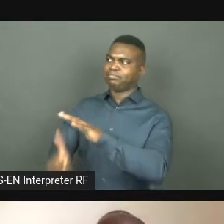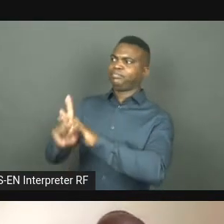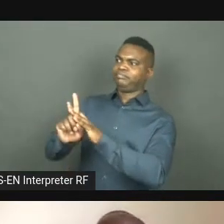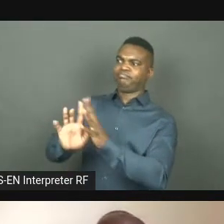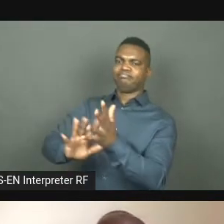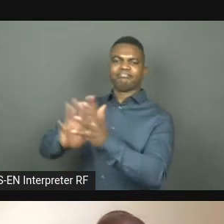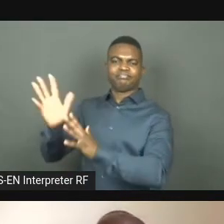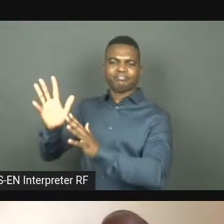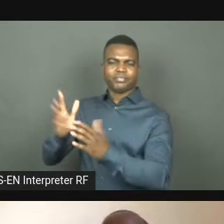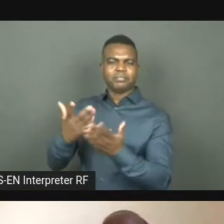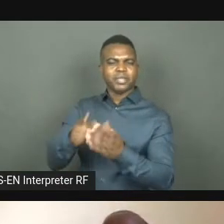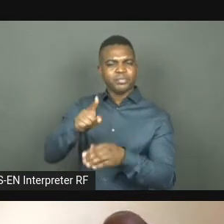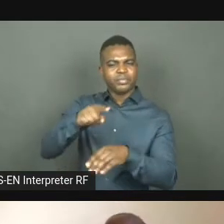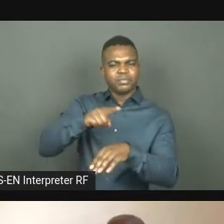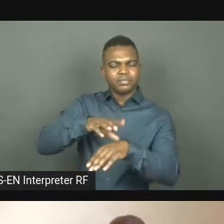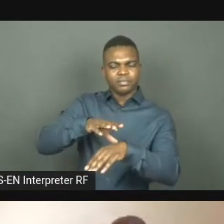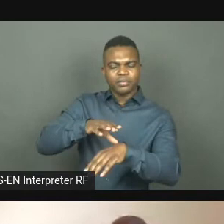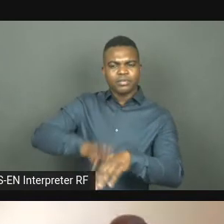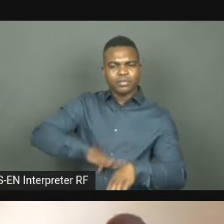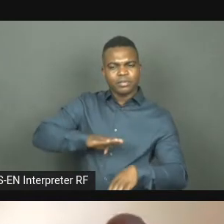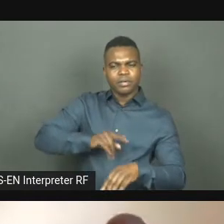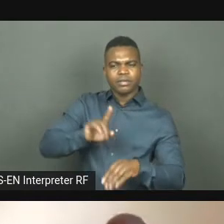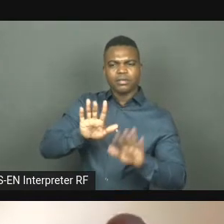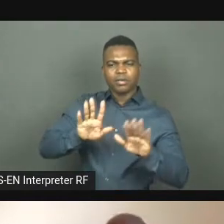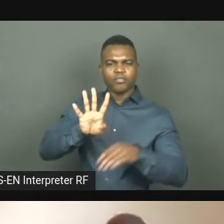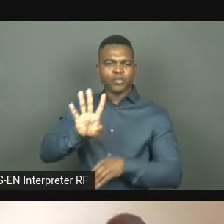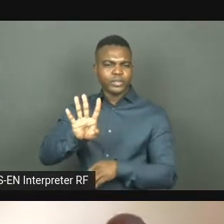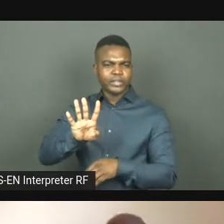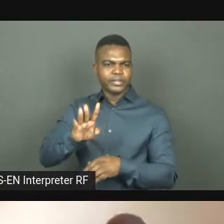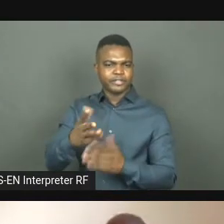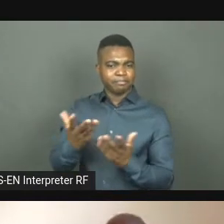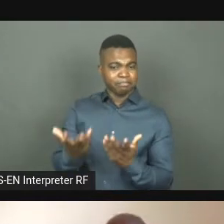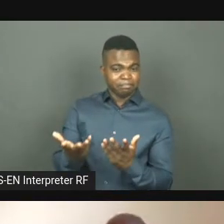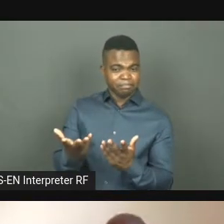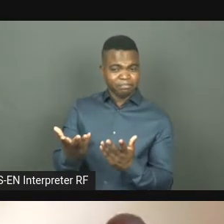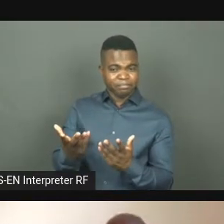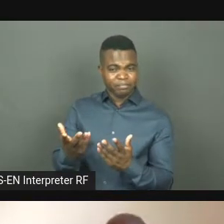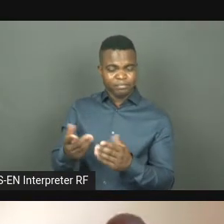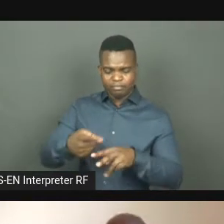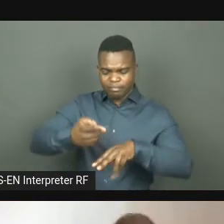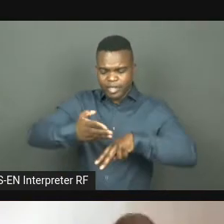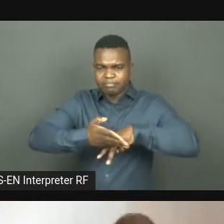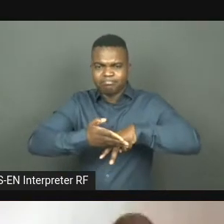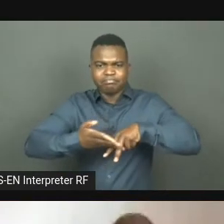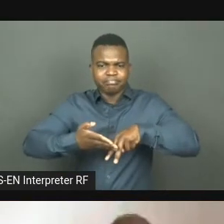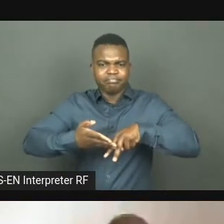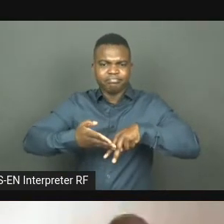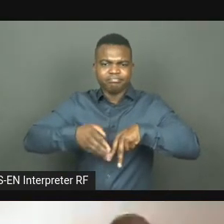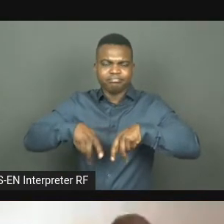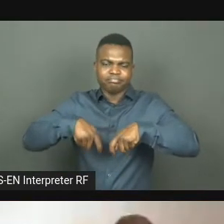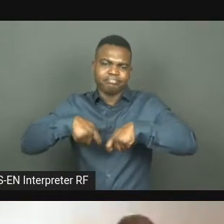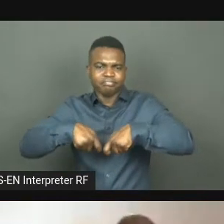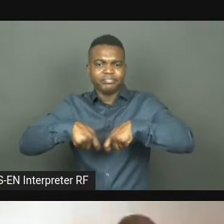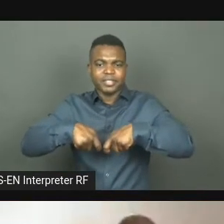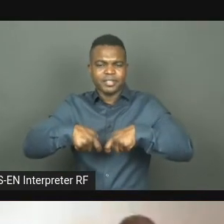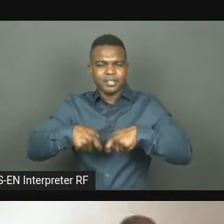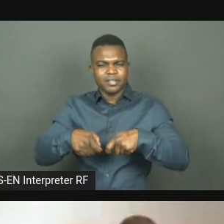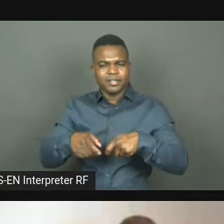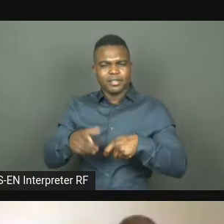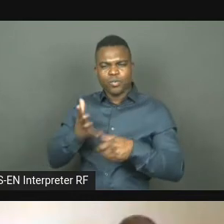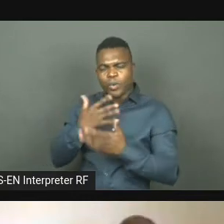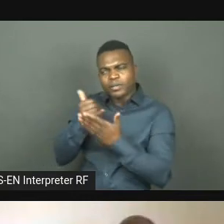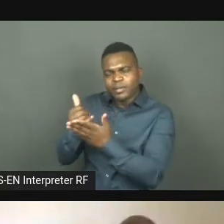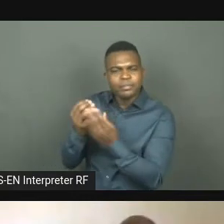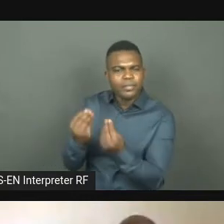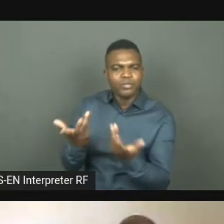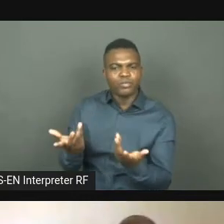transport. And all of us, even in our old age, will need those particular services. When you look at it that way, it means you have a responsibility